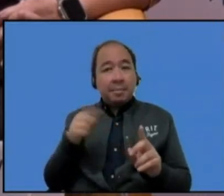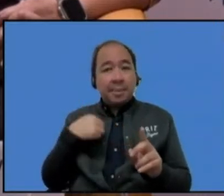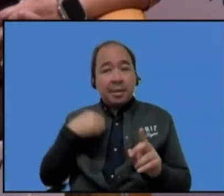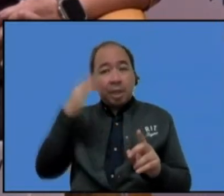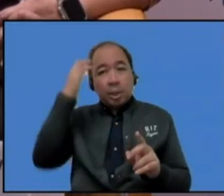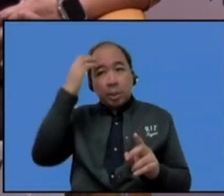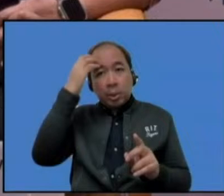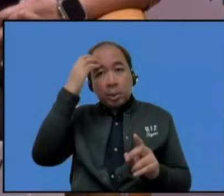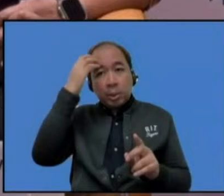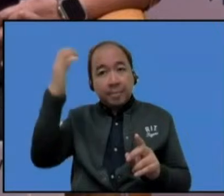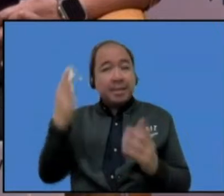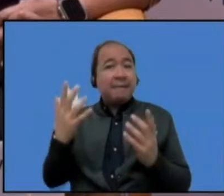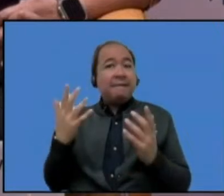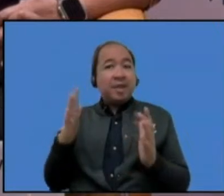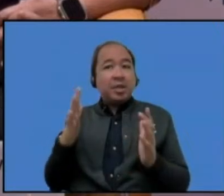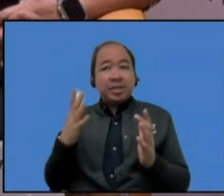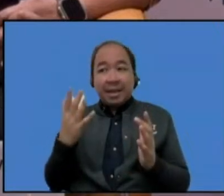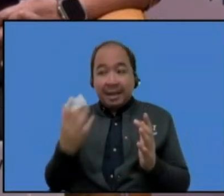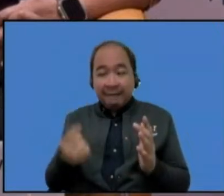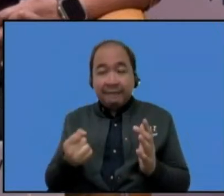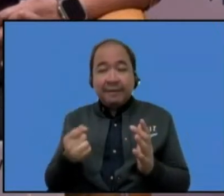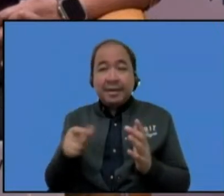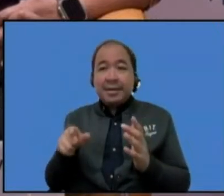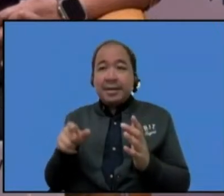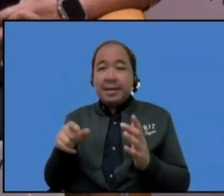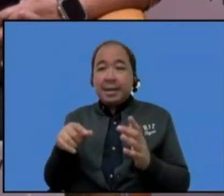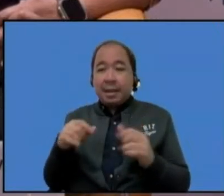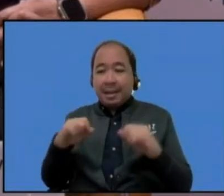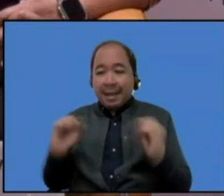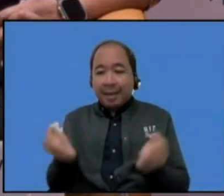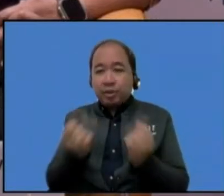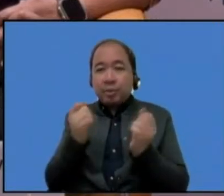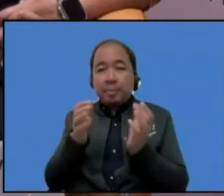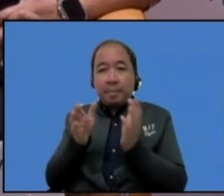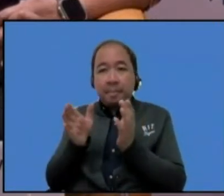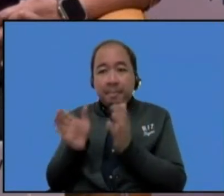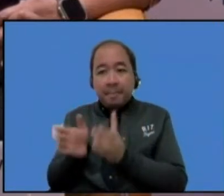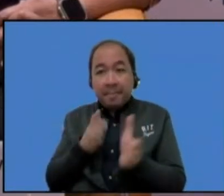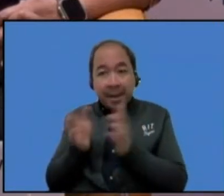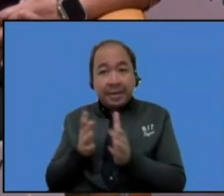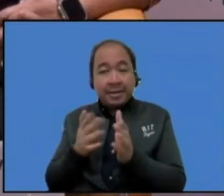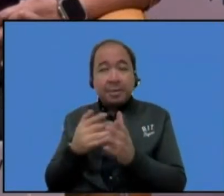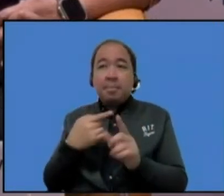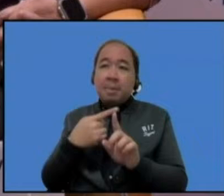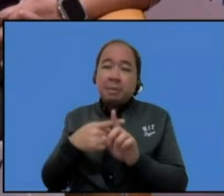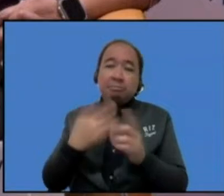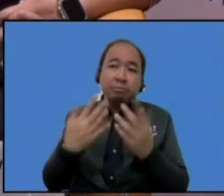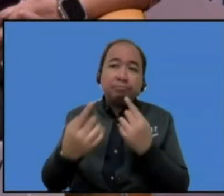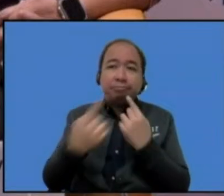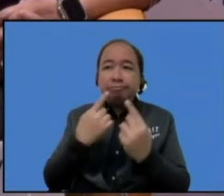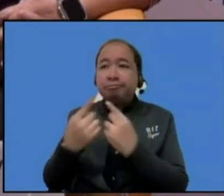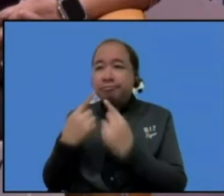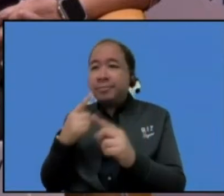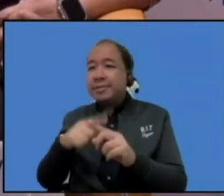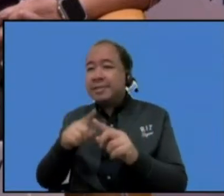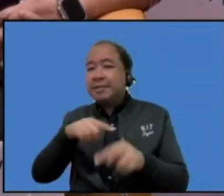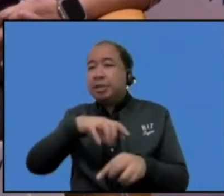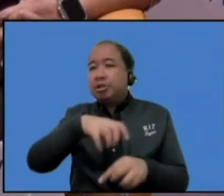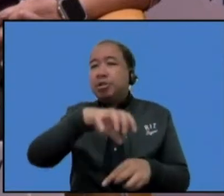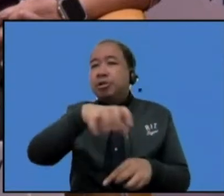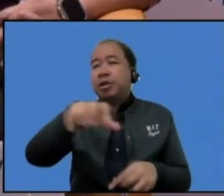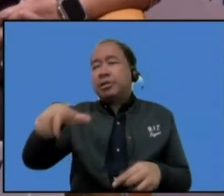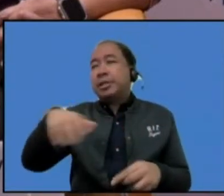developed action plan and provide negotiations with other countries of Central Asia and